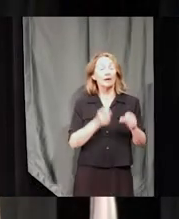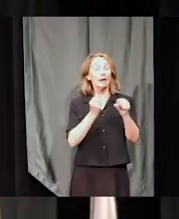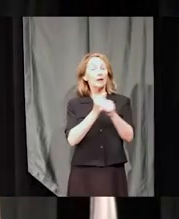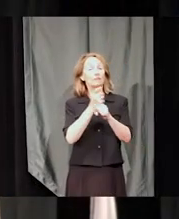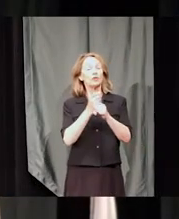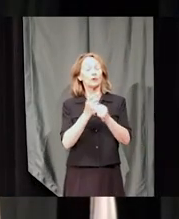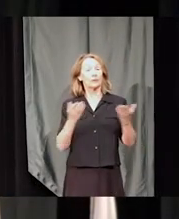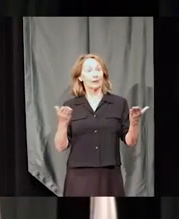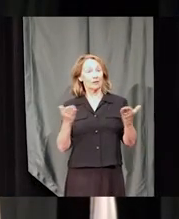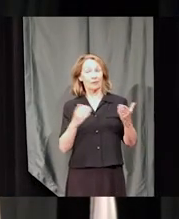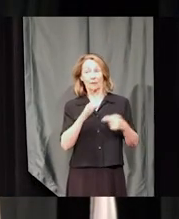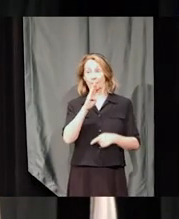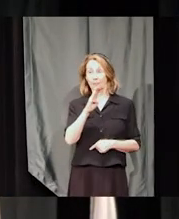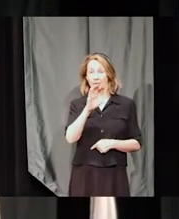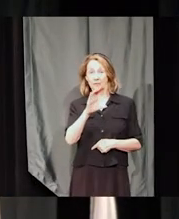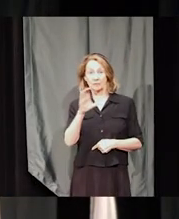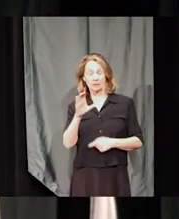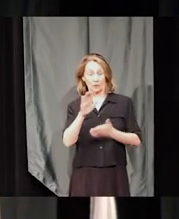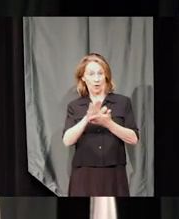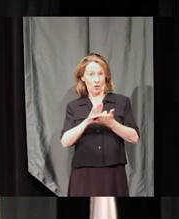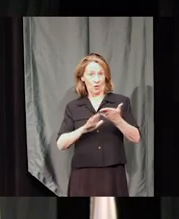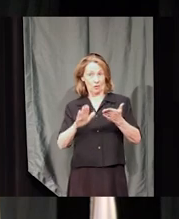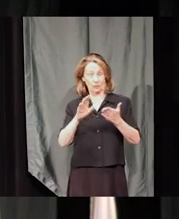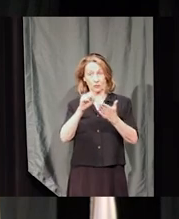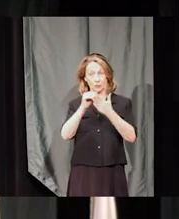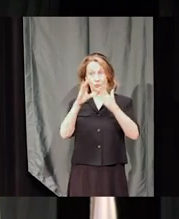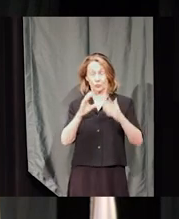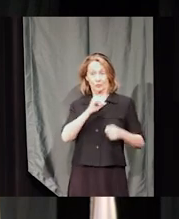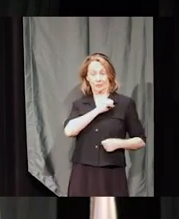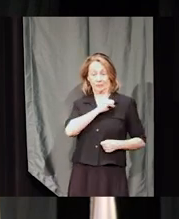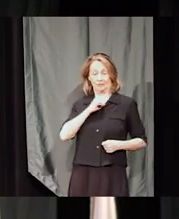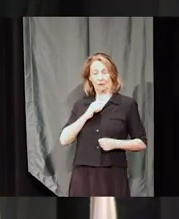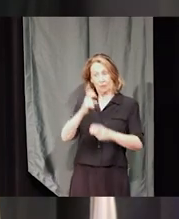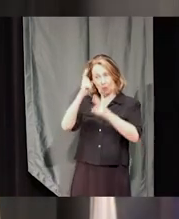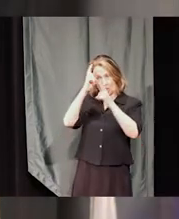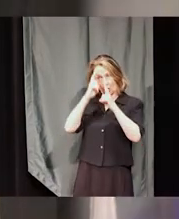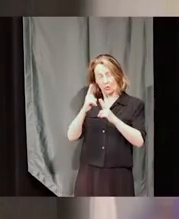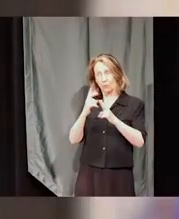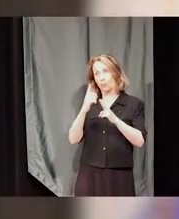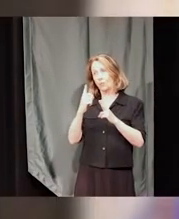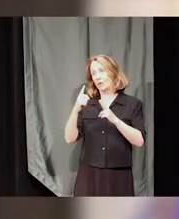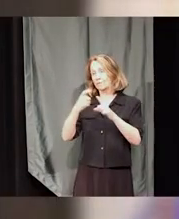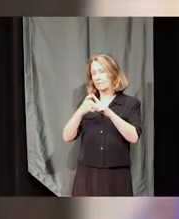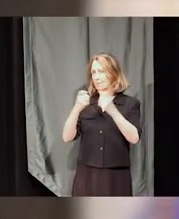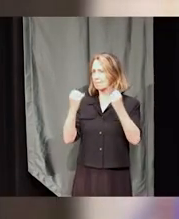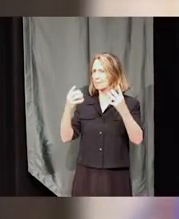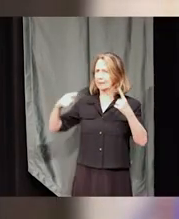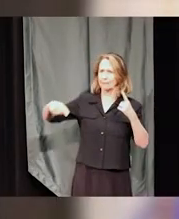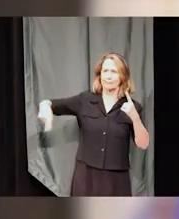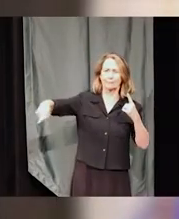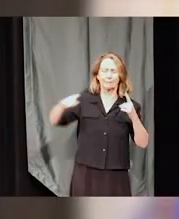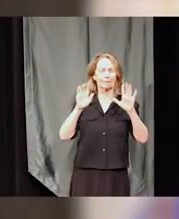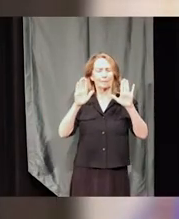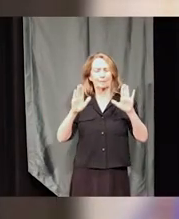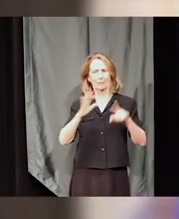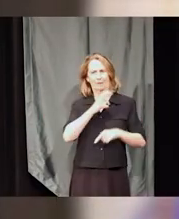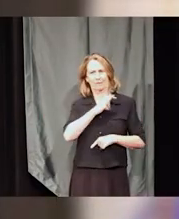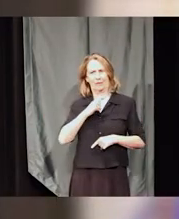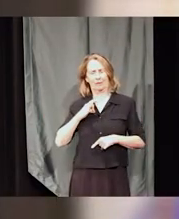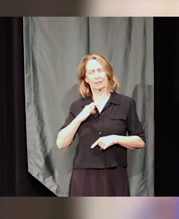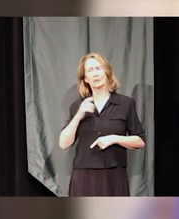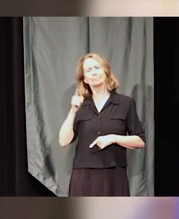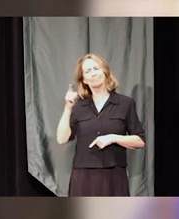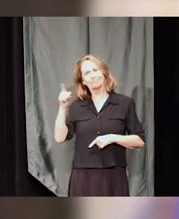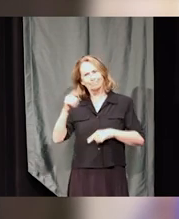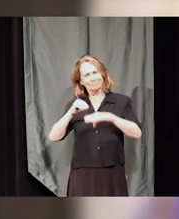Each year, the Bristol Community College Student Senate honors one of the many outstanding faculty members who have affected our students' education